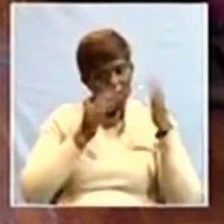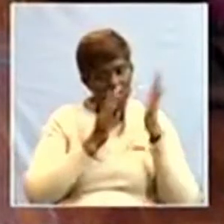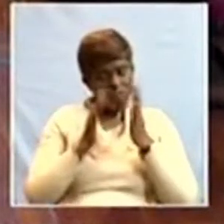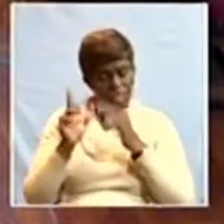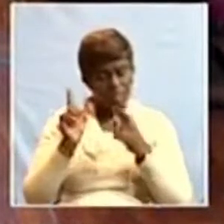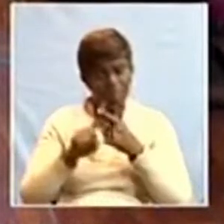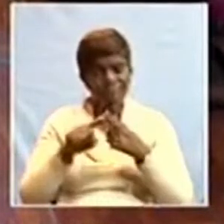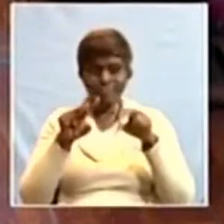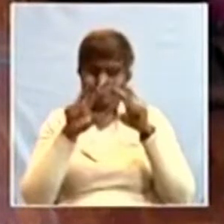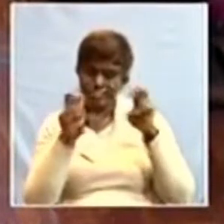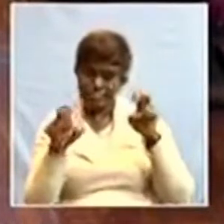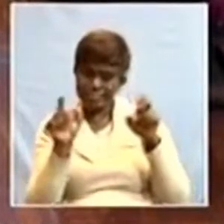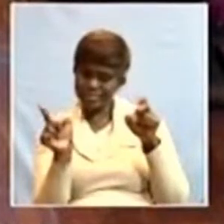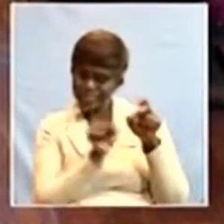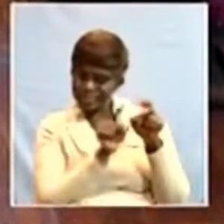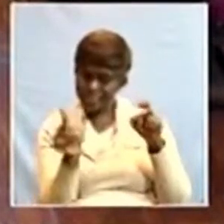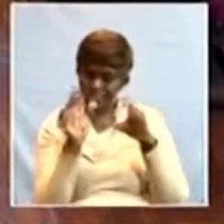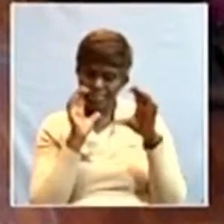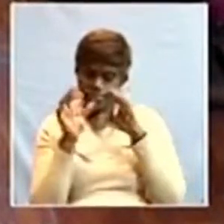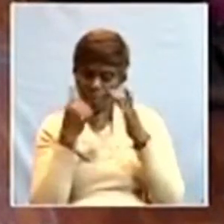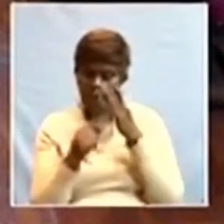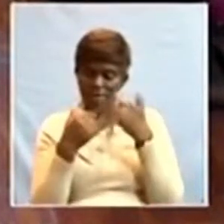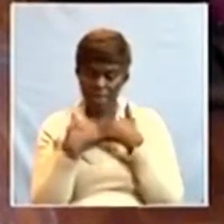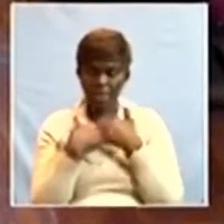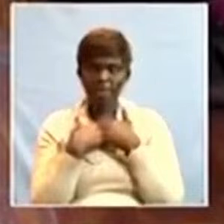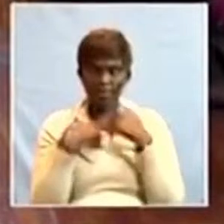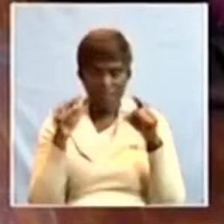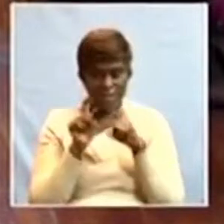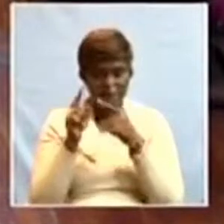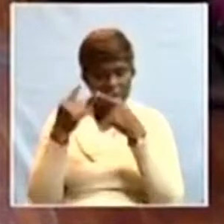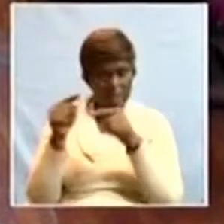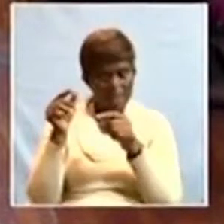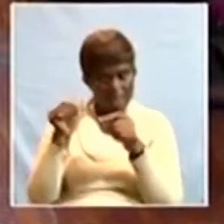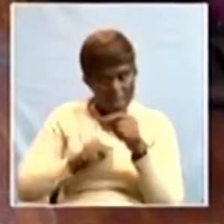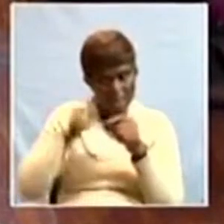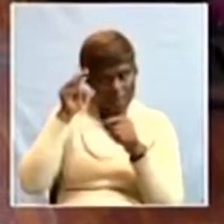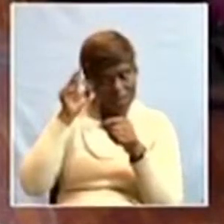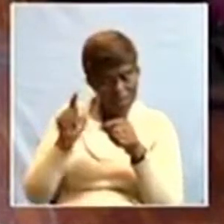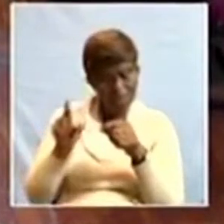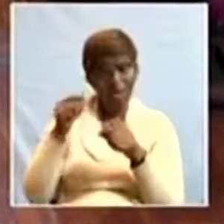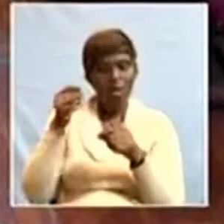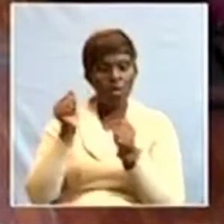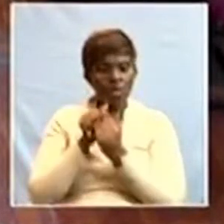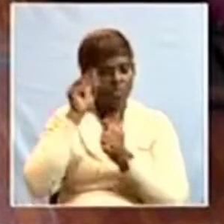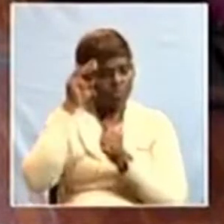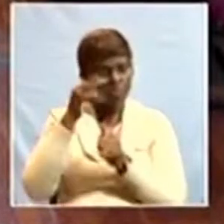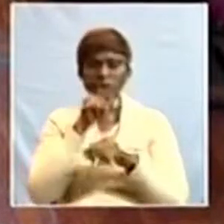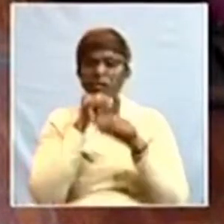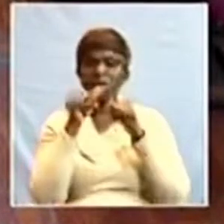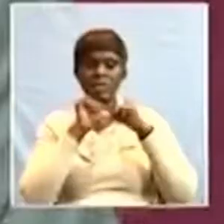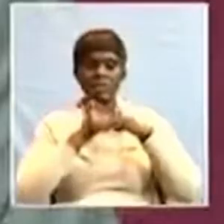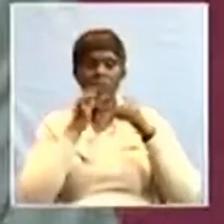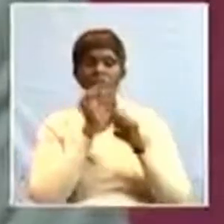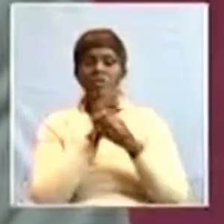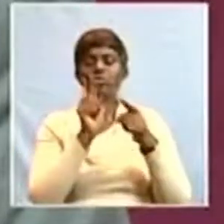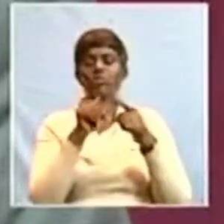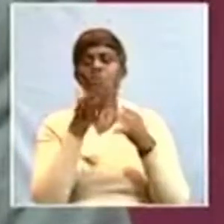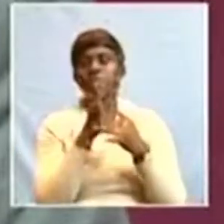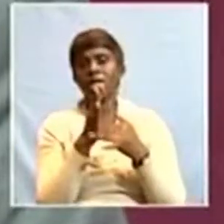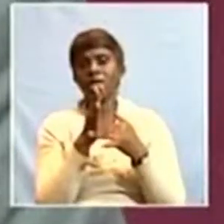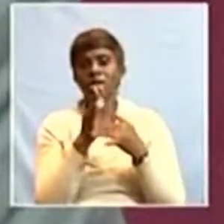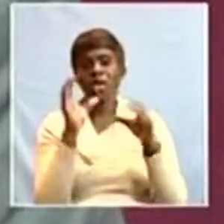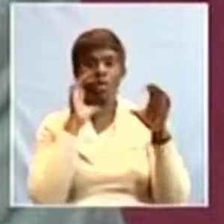to cross-check. There is correspondence that has been going on between our Minister and Minister of Agriculture. We are ready to share